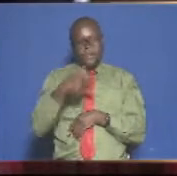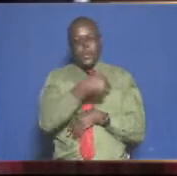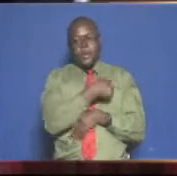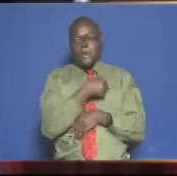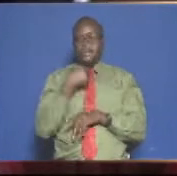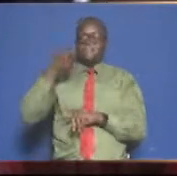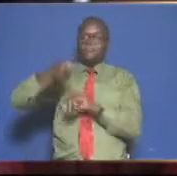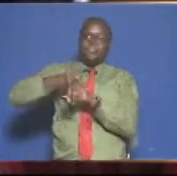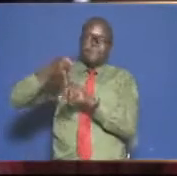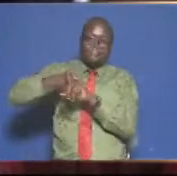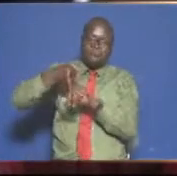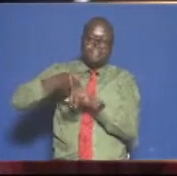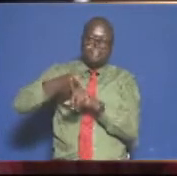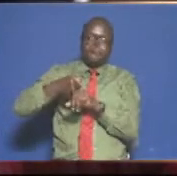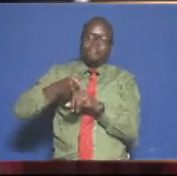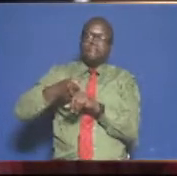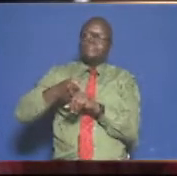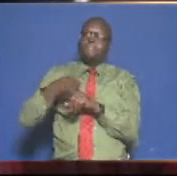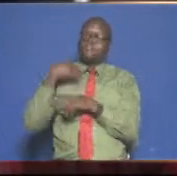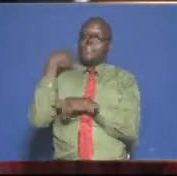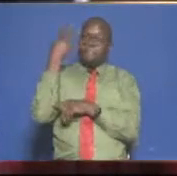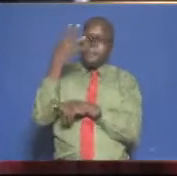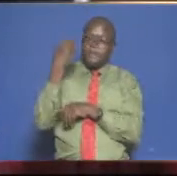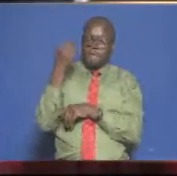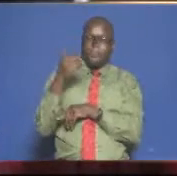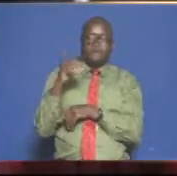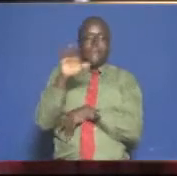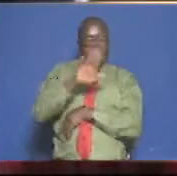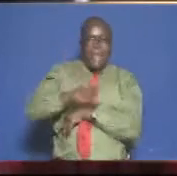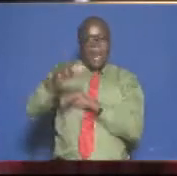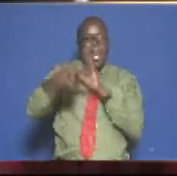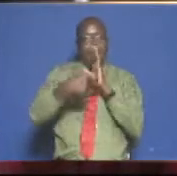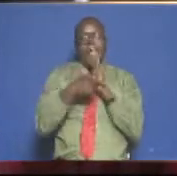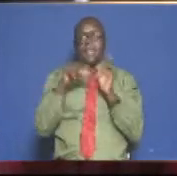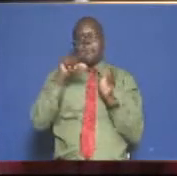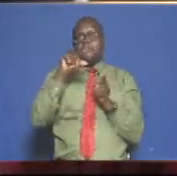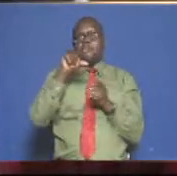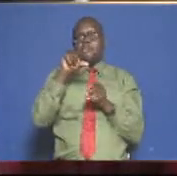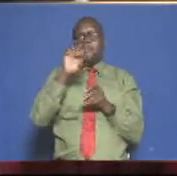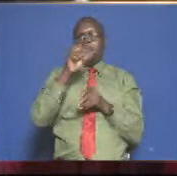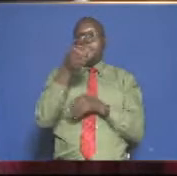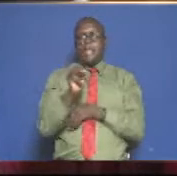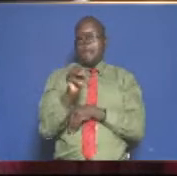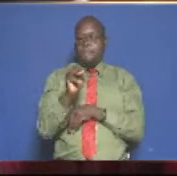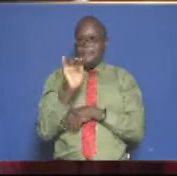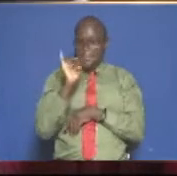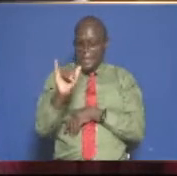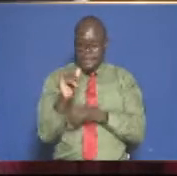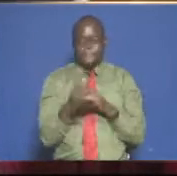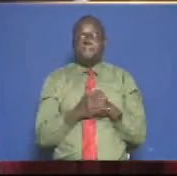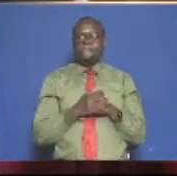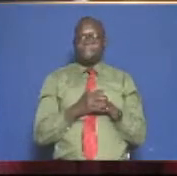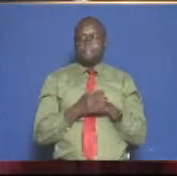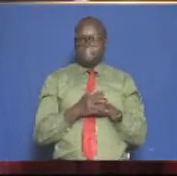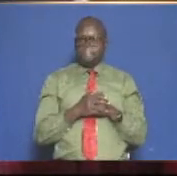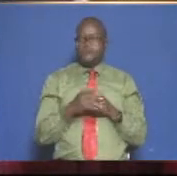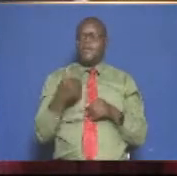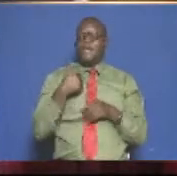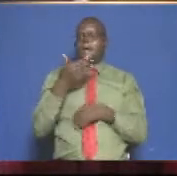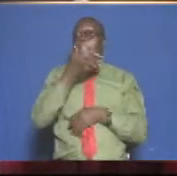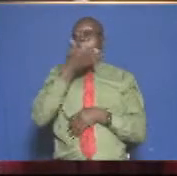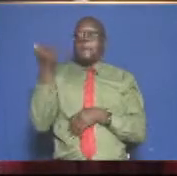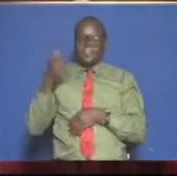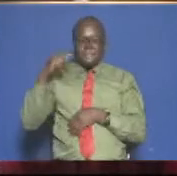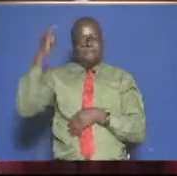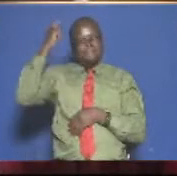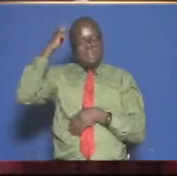fighting for the beautiful constituency of Game, the land that has the best of brains